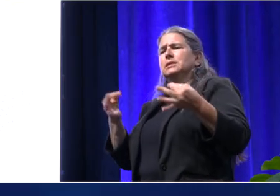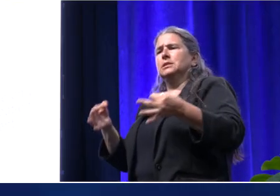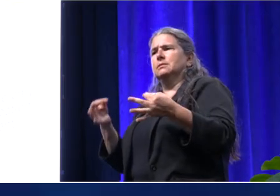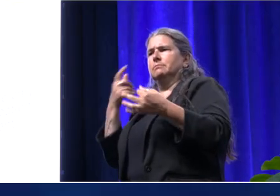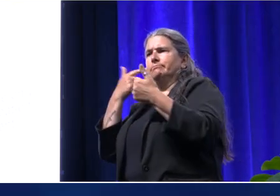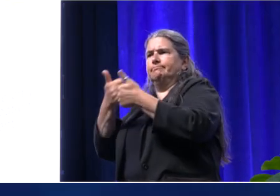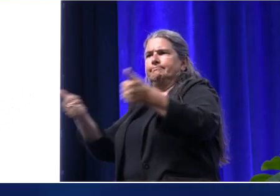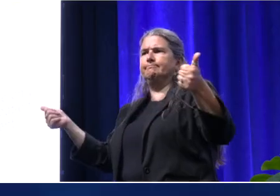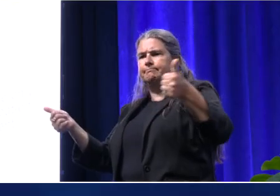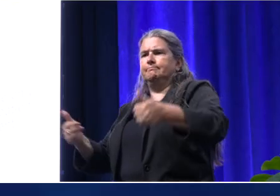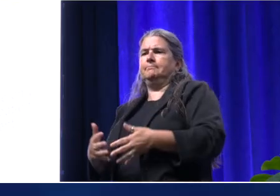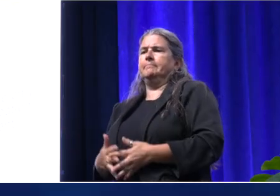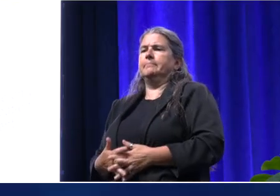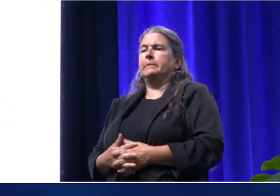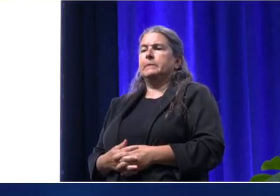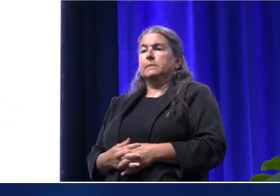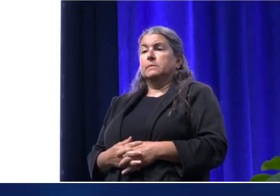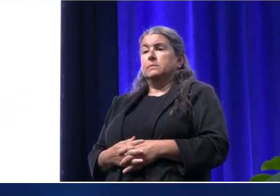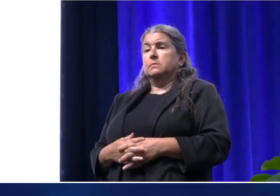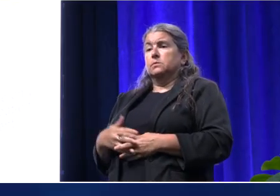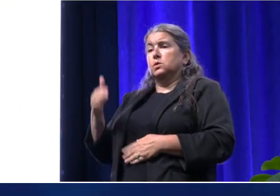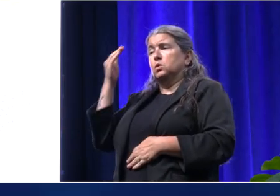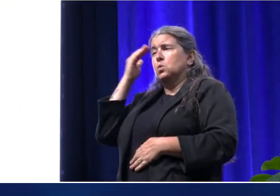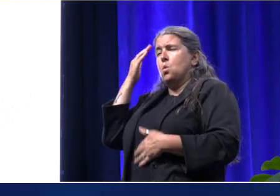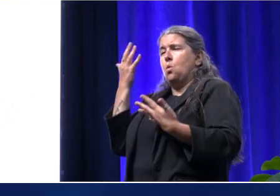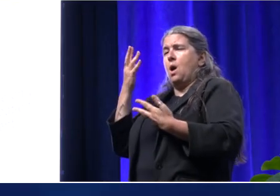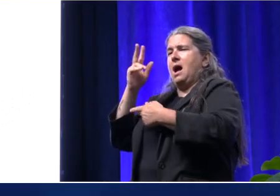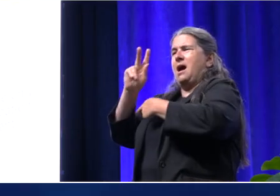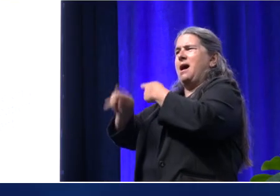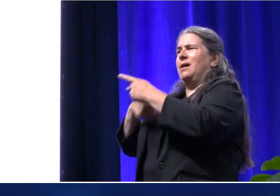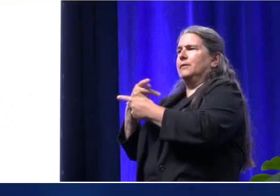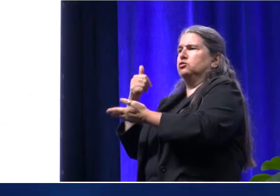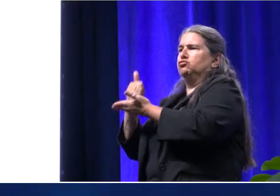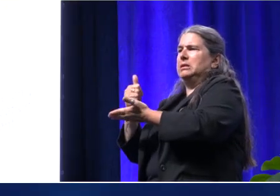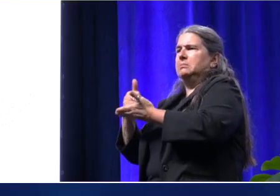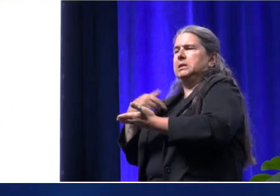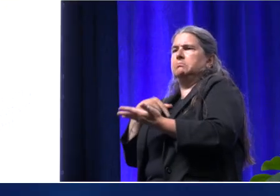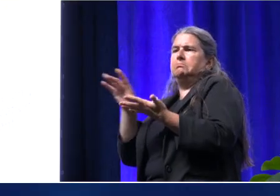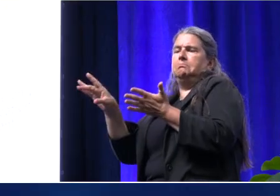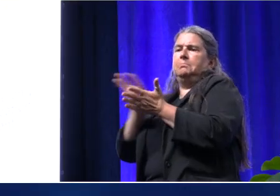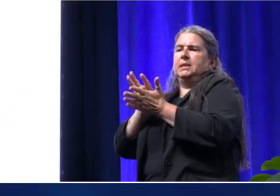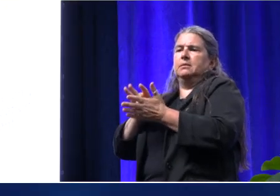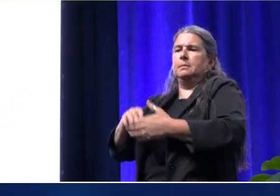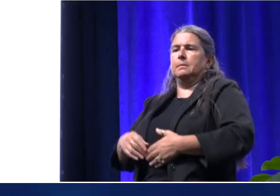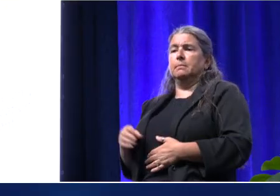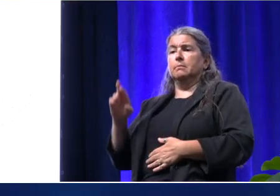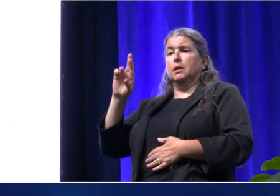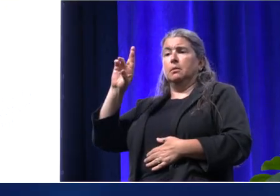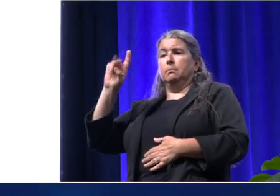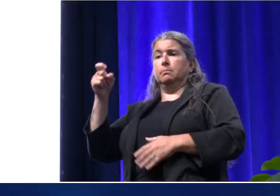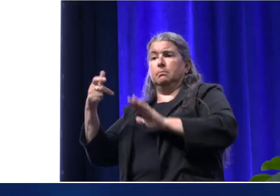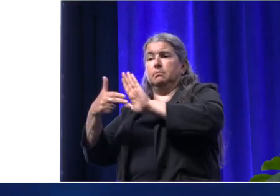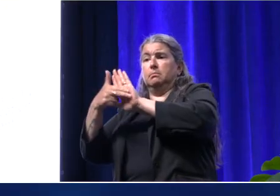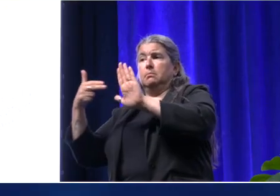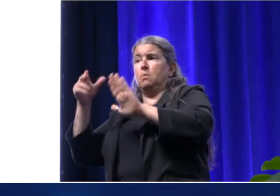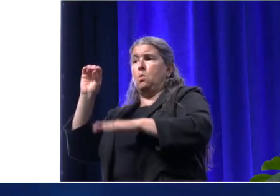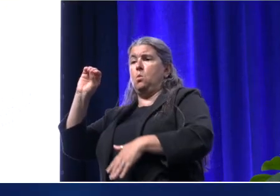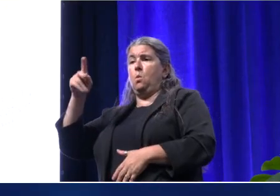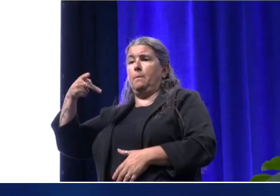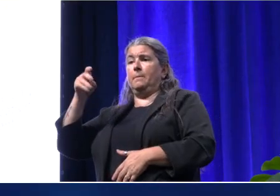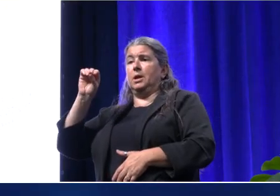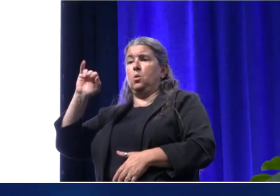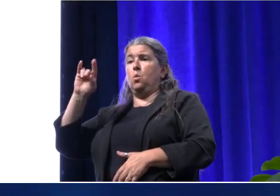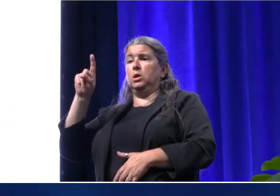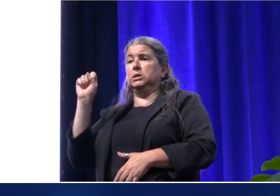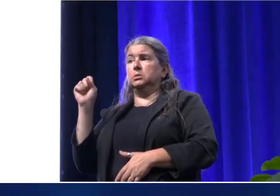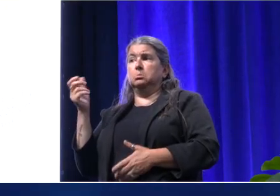which type of treatment they would like to go into. What about prescription opioids? That's kind of how we started this whole conversation. What's the